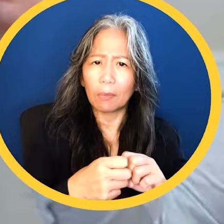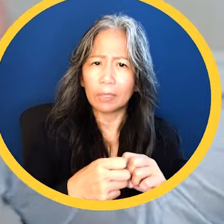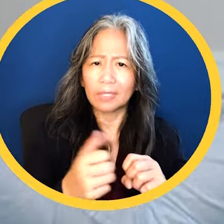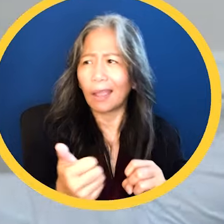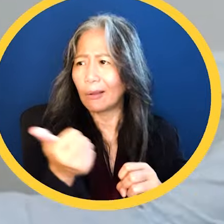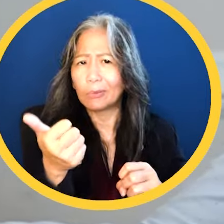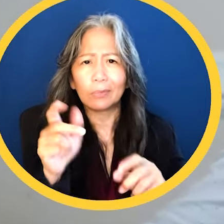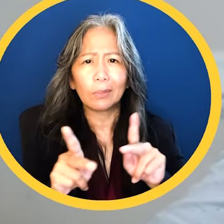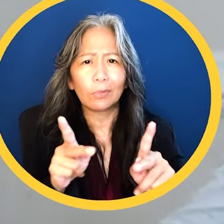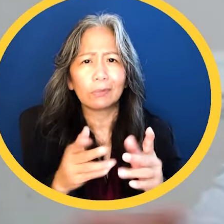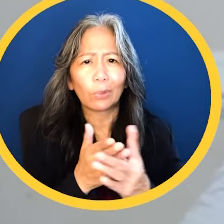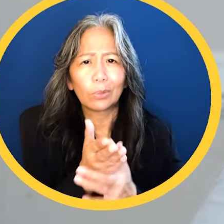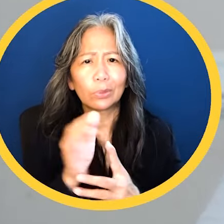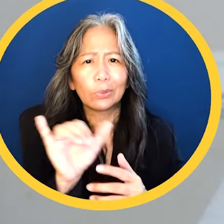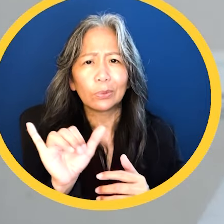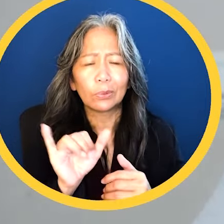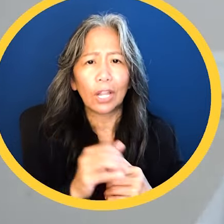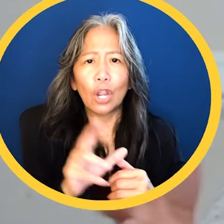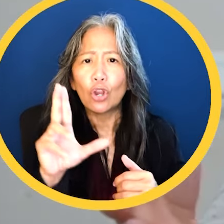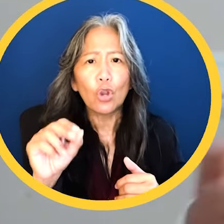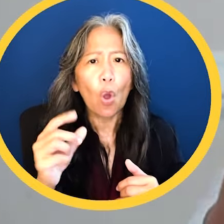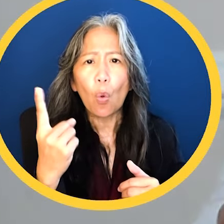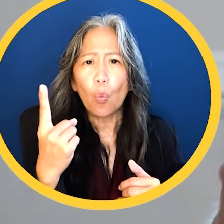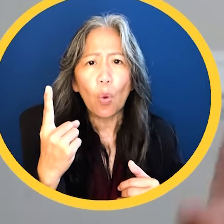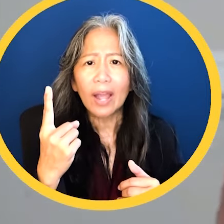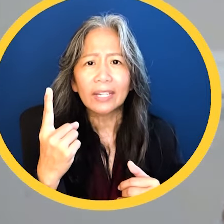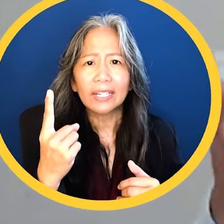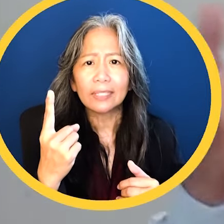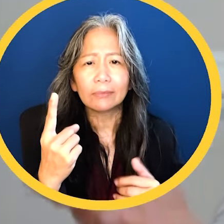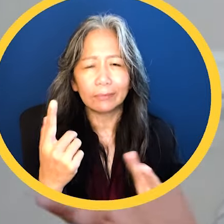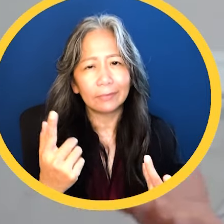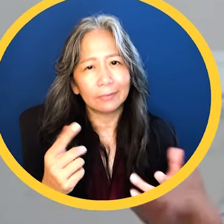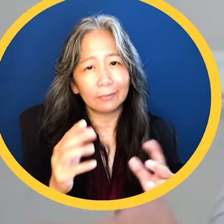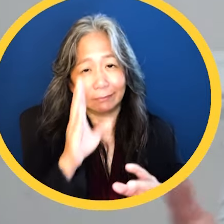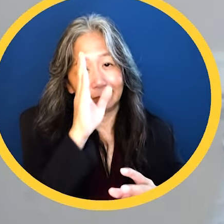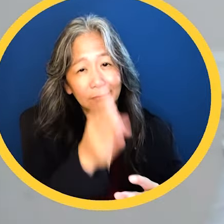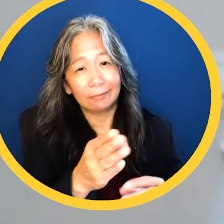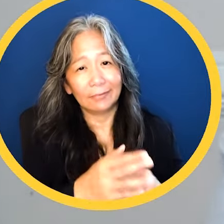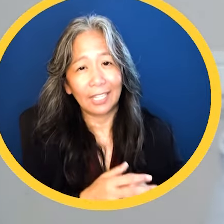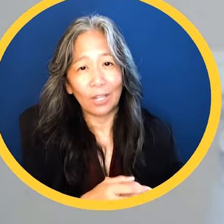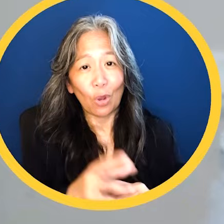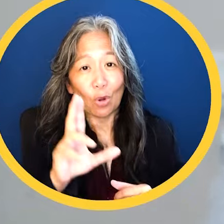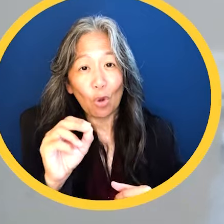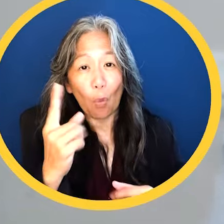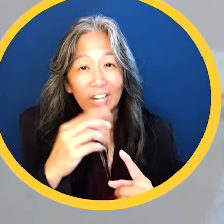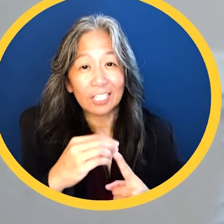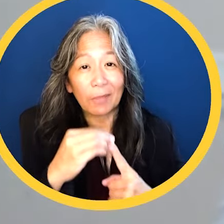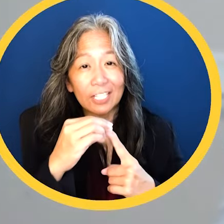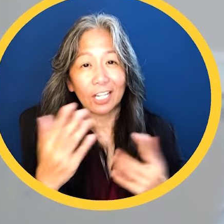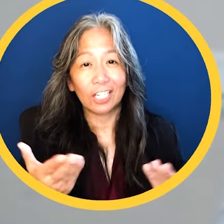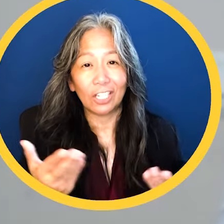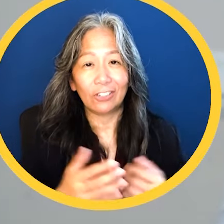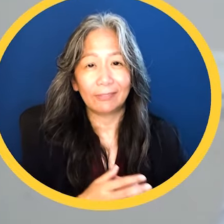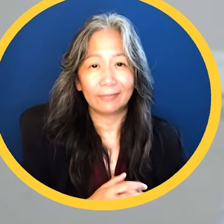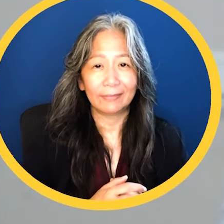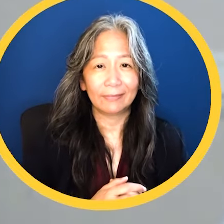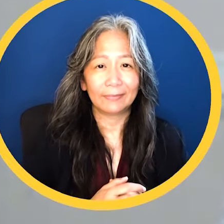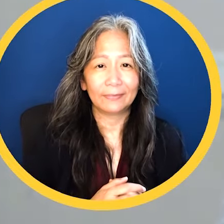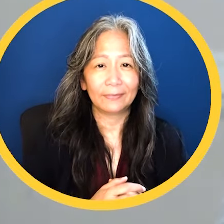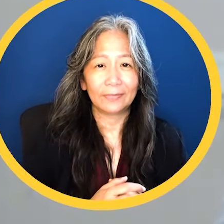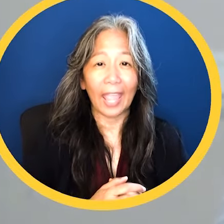that everyone else is going through as well. No one is, just to put it very bluntly, no one's special here.